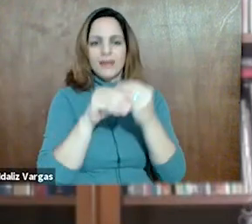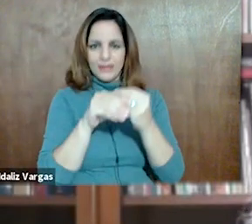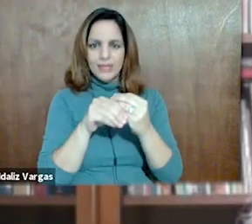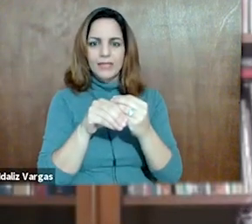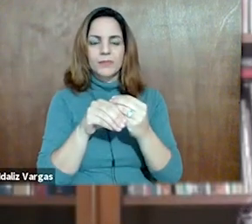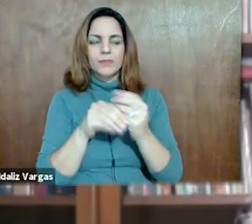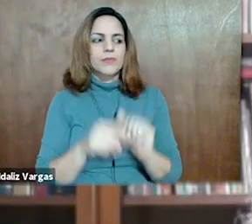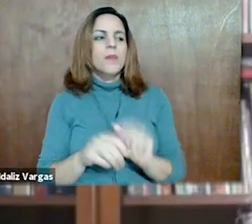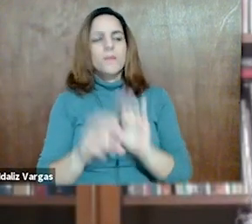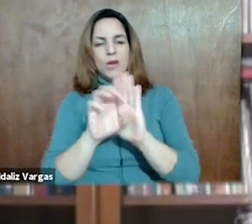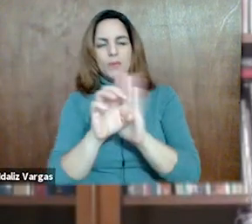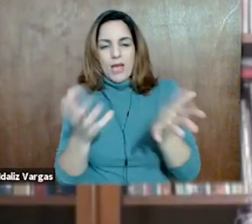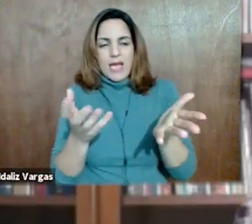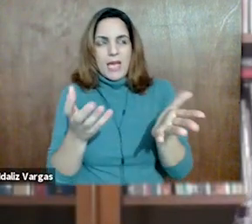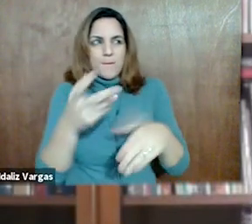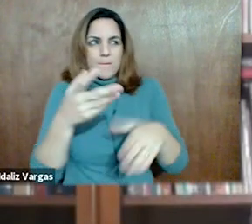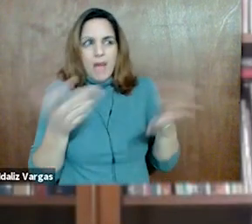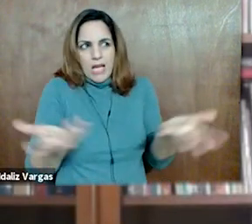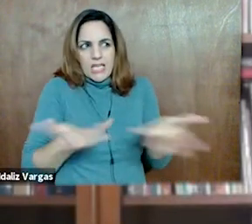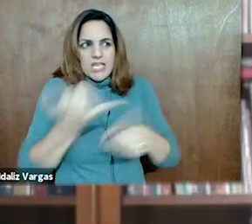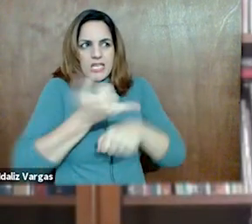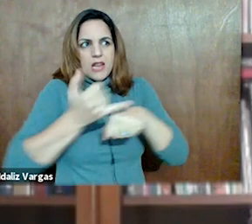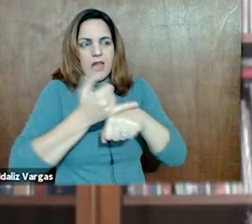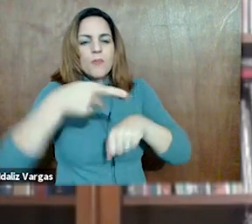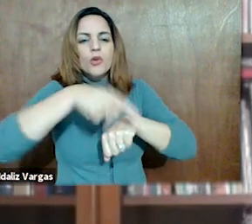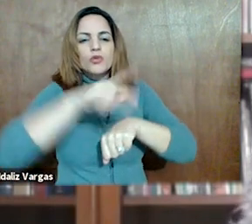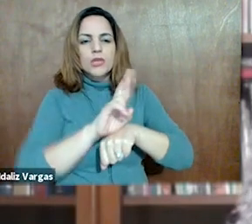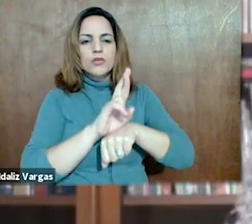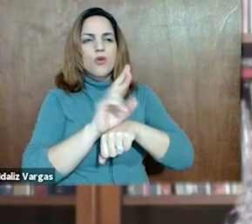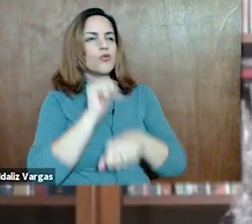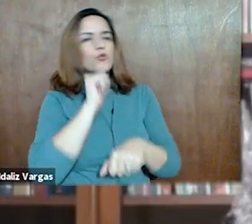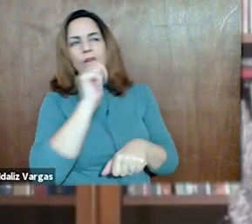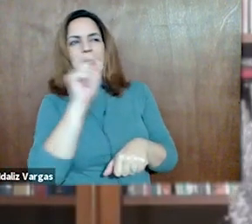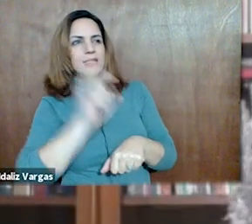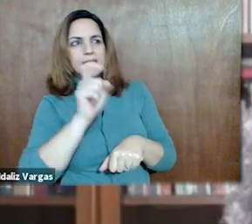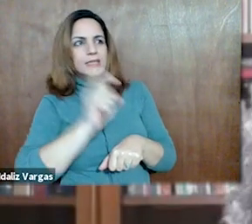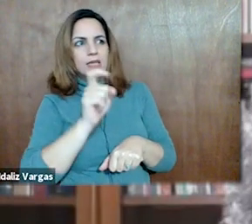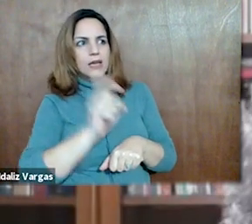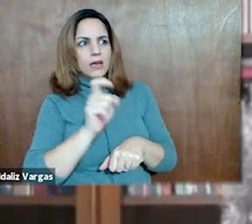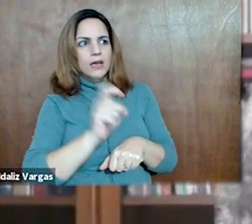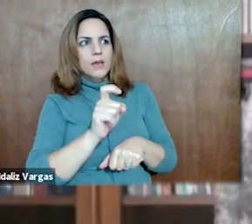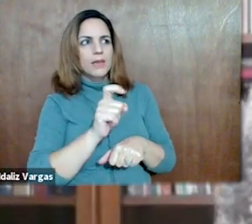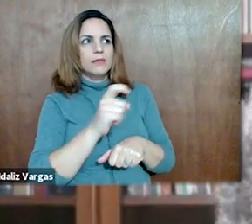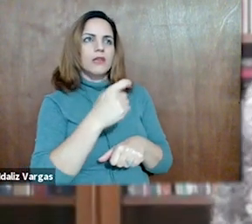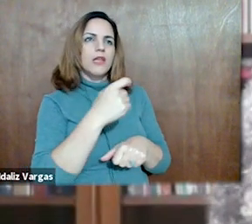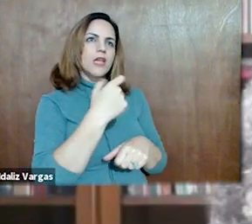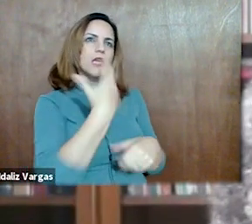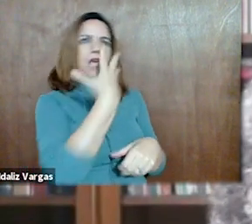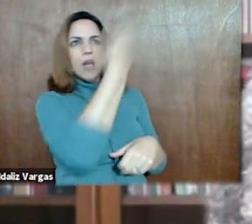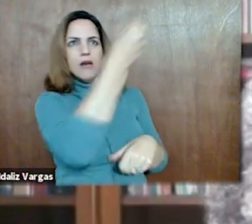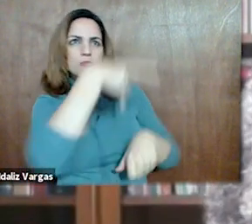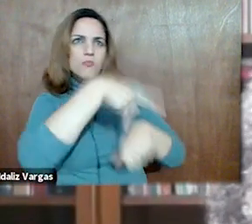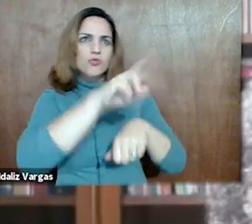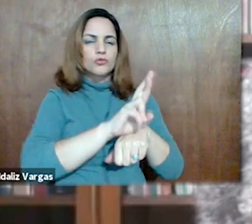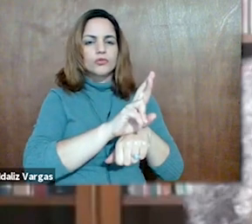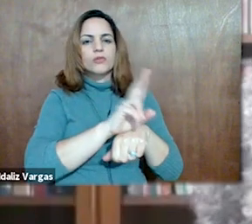en Puerto Rico, en las islas de Puerto Rico, no necesariamente en la diáspora, no en la nación puertorriqueña